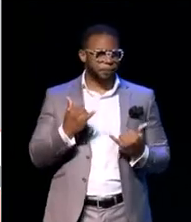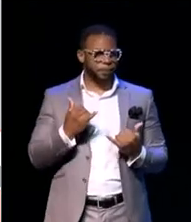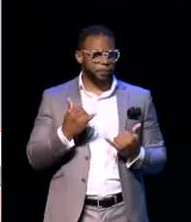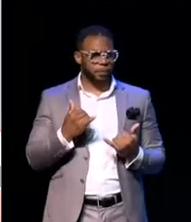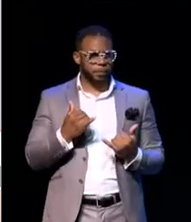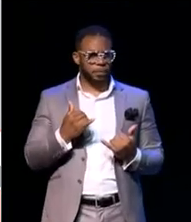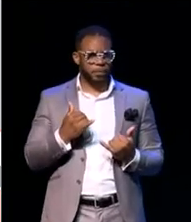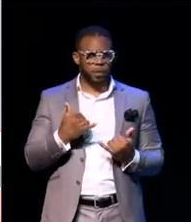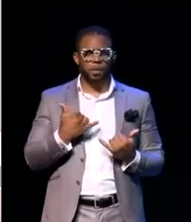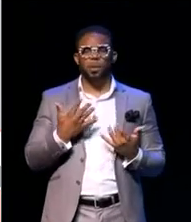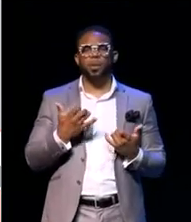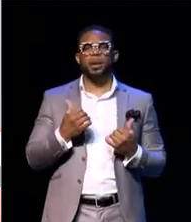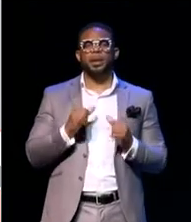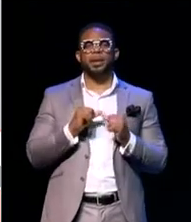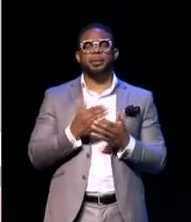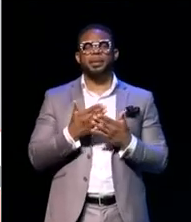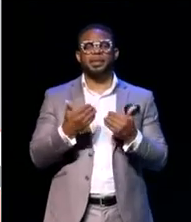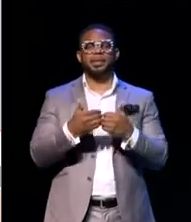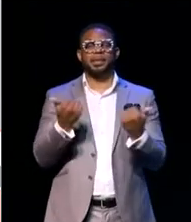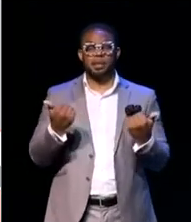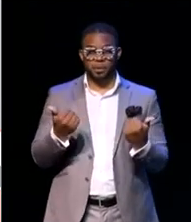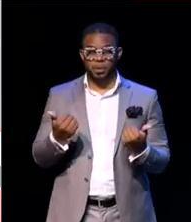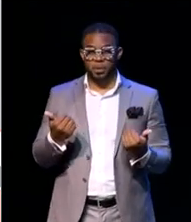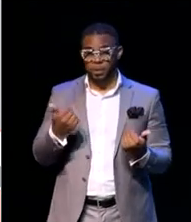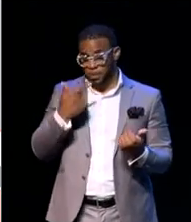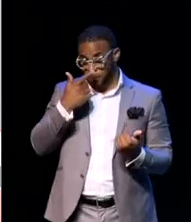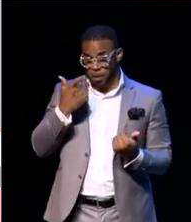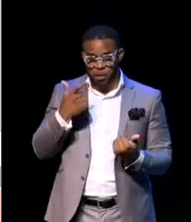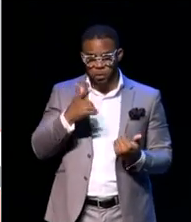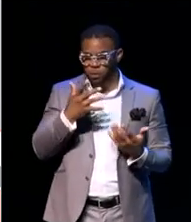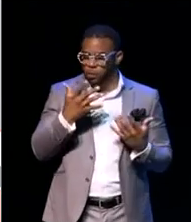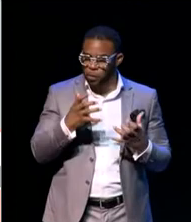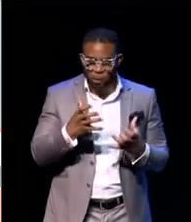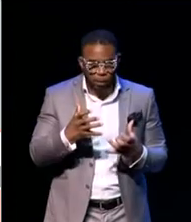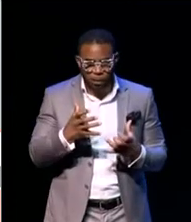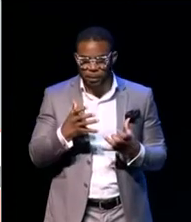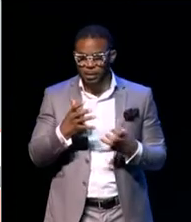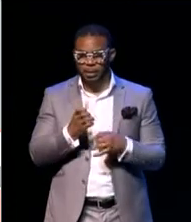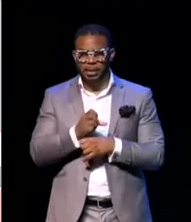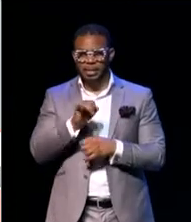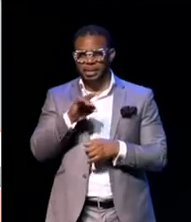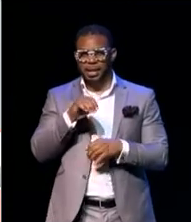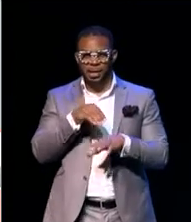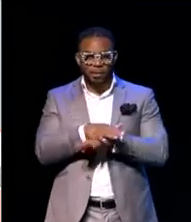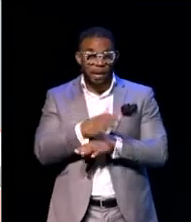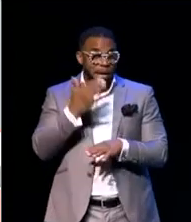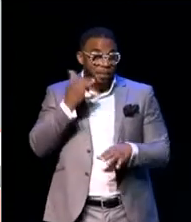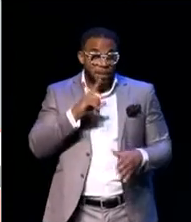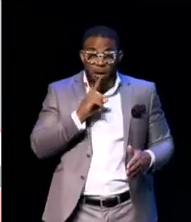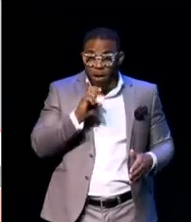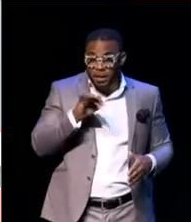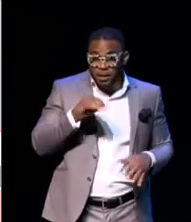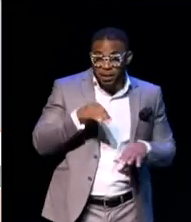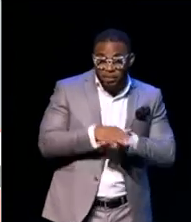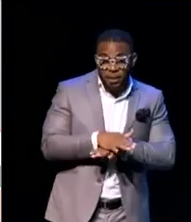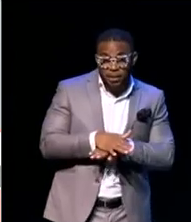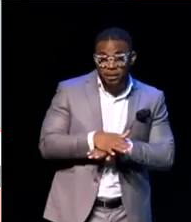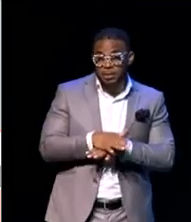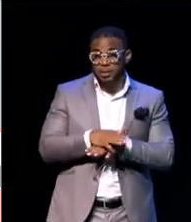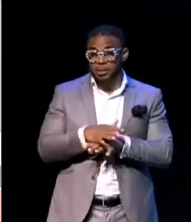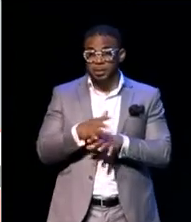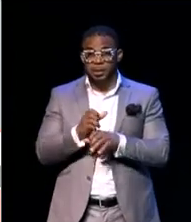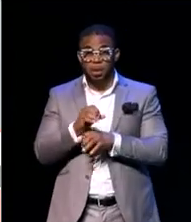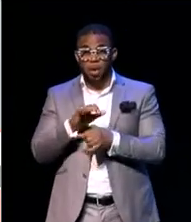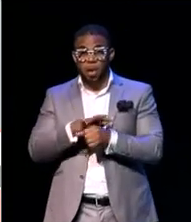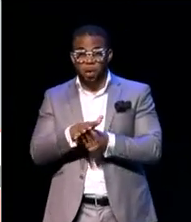now we want to keep things separate because you don't want to get the side effects, if there are side effects of getting